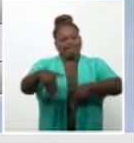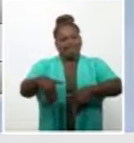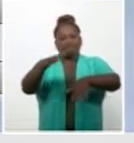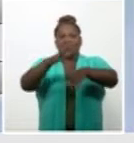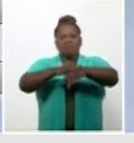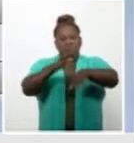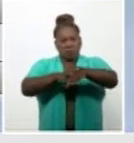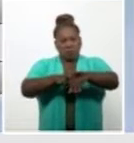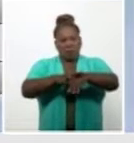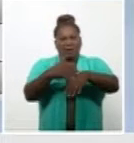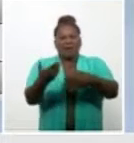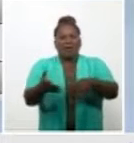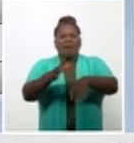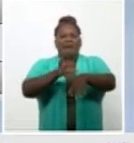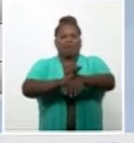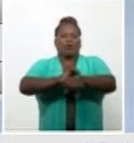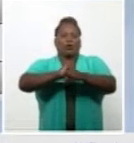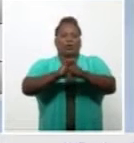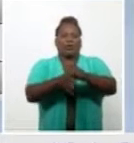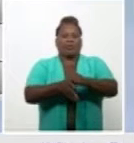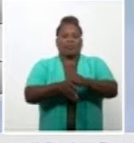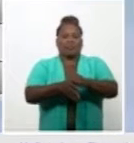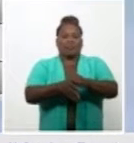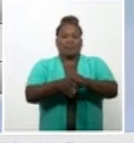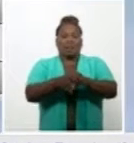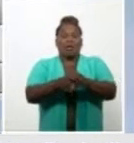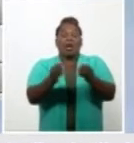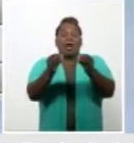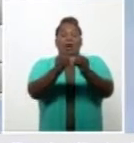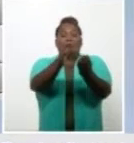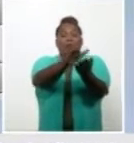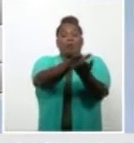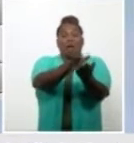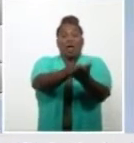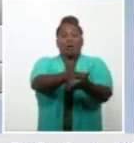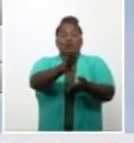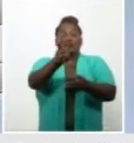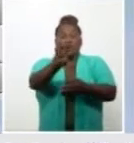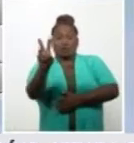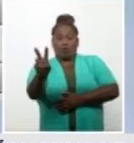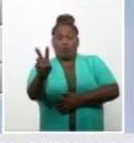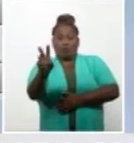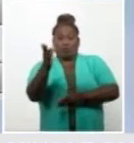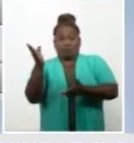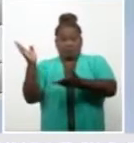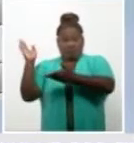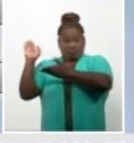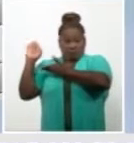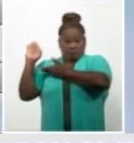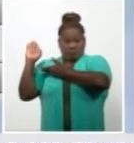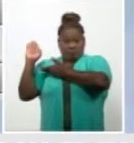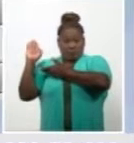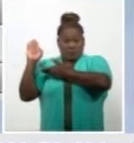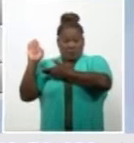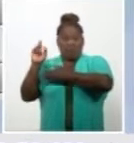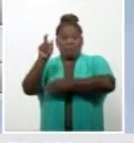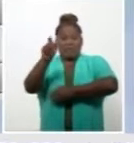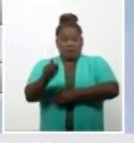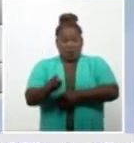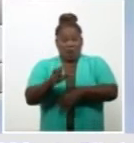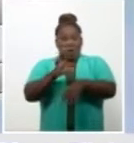109,267 people were diagnosed. And what's more important in terms of the human being,